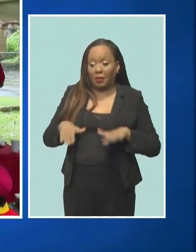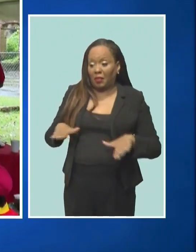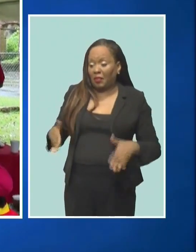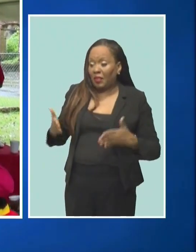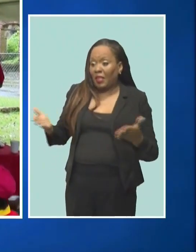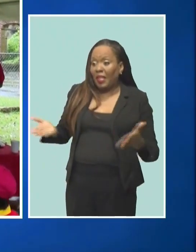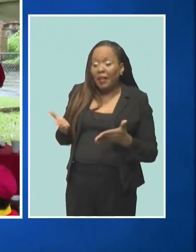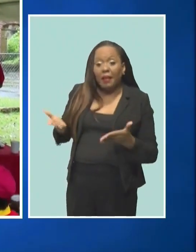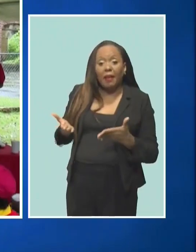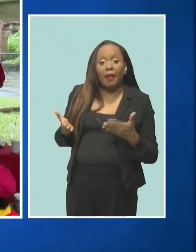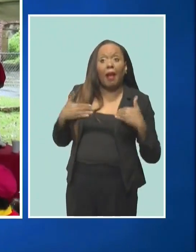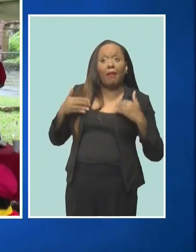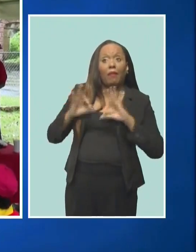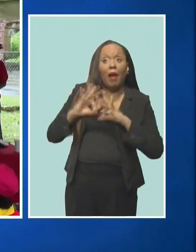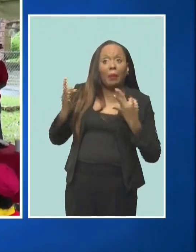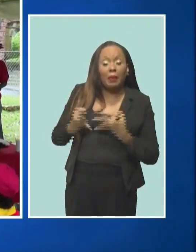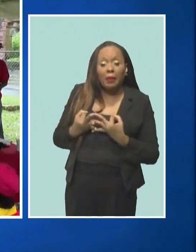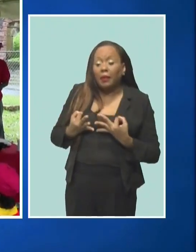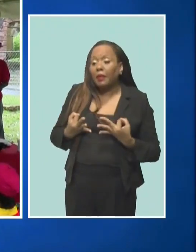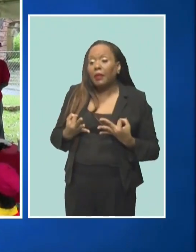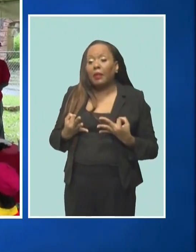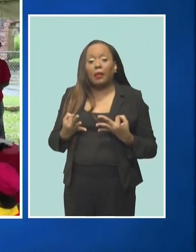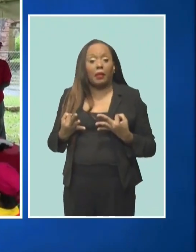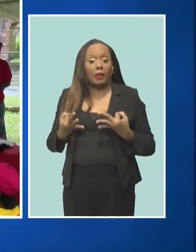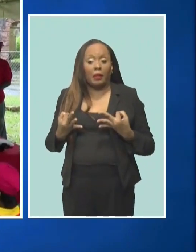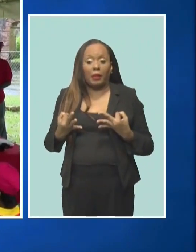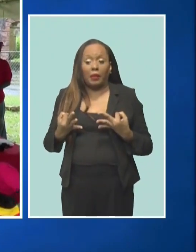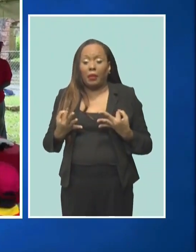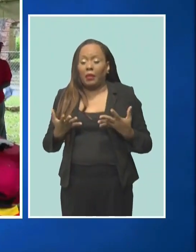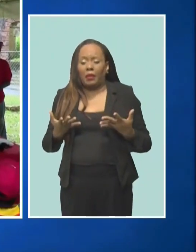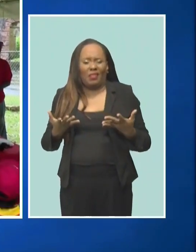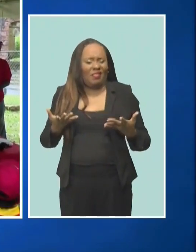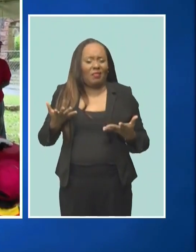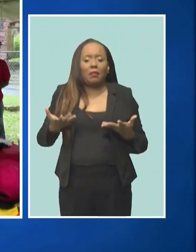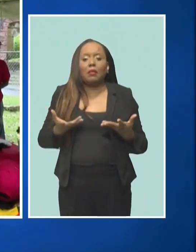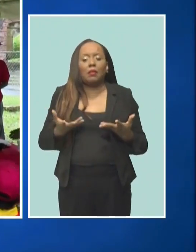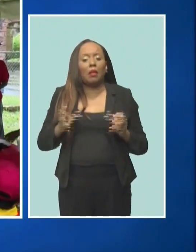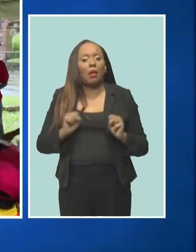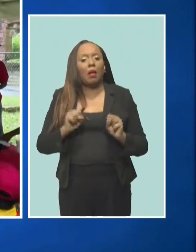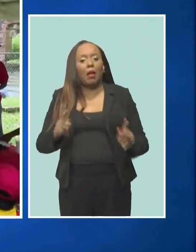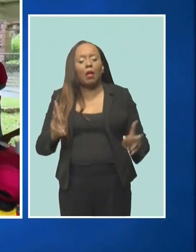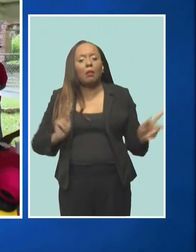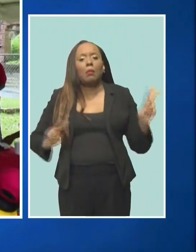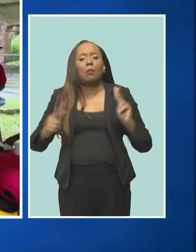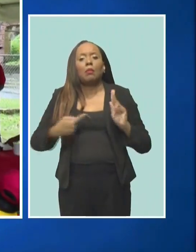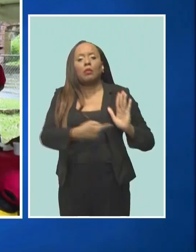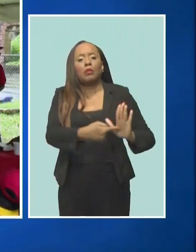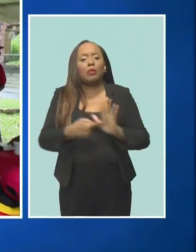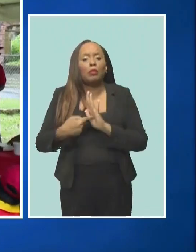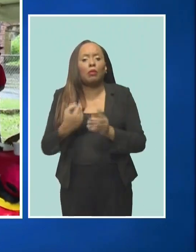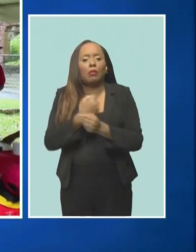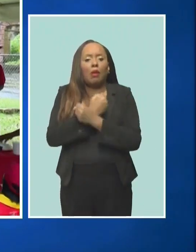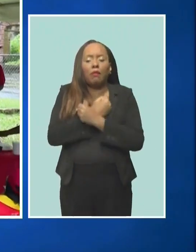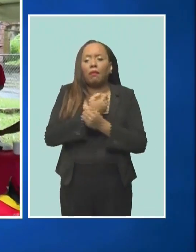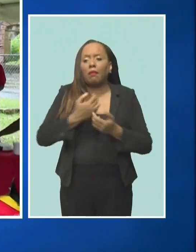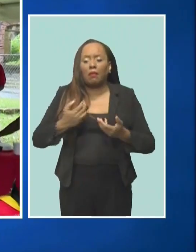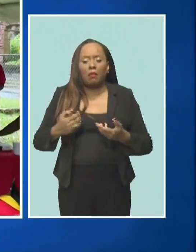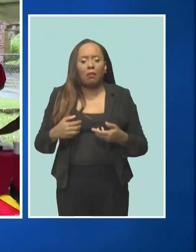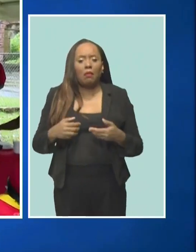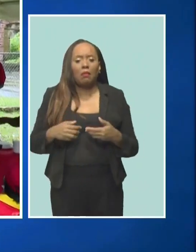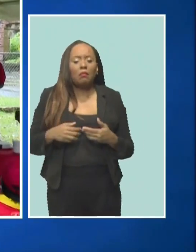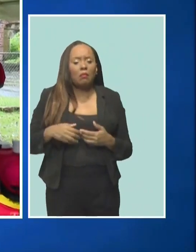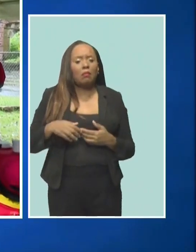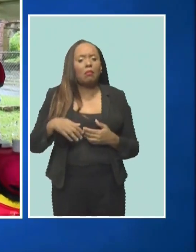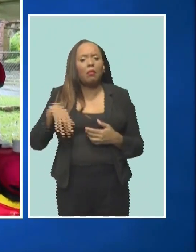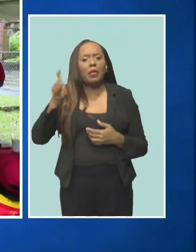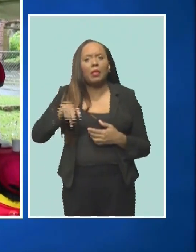and relatives of those victims are here. So I think it's also an opportunity for people to just have an opportunity to show love, because I think what Barbados really needs at